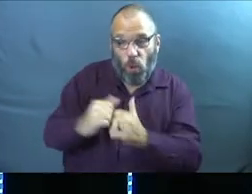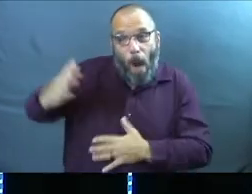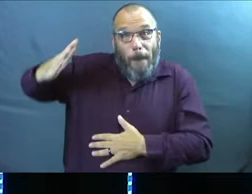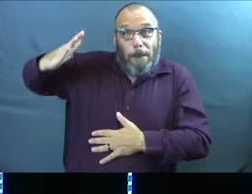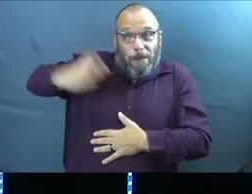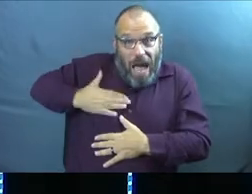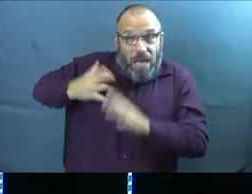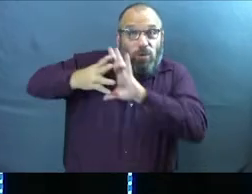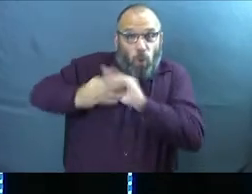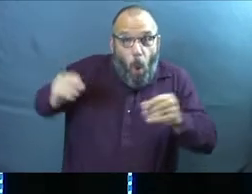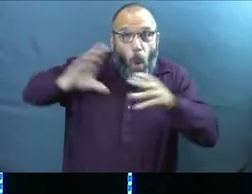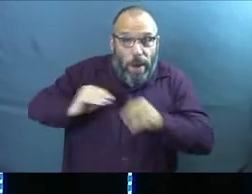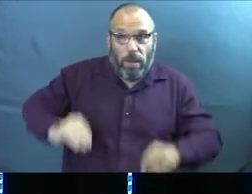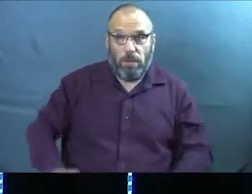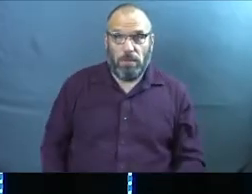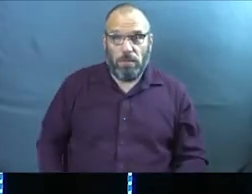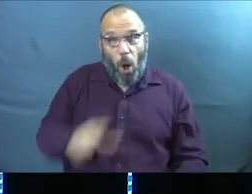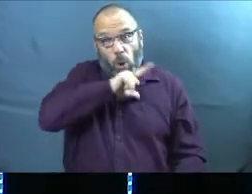my story.